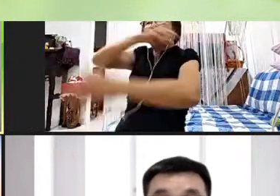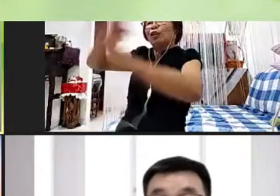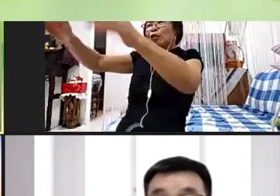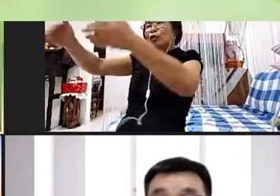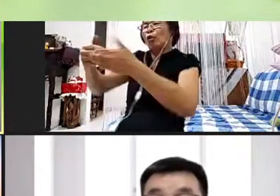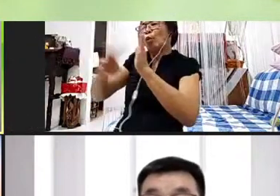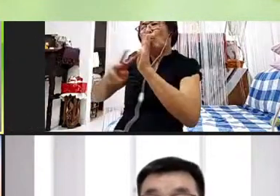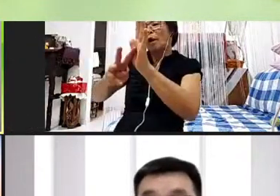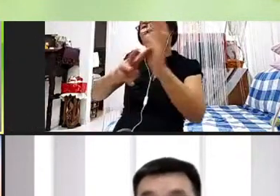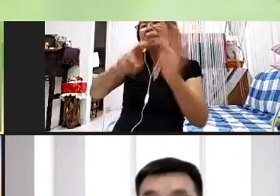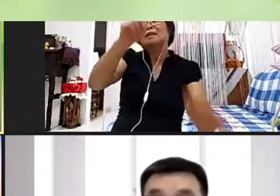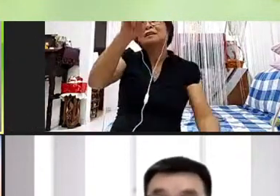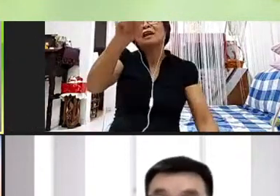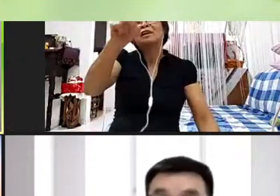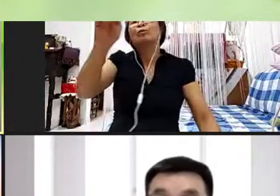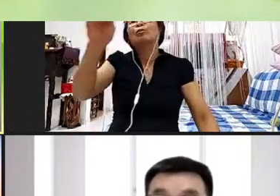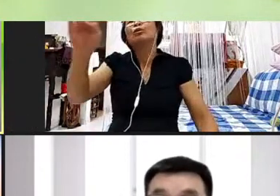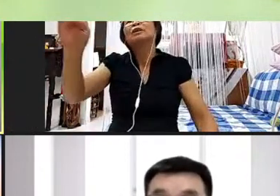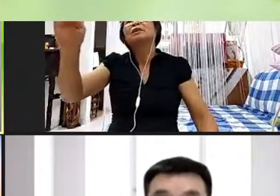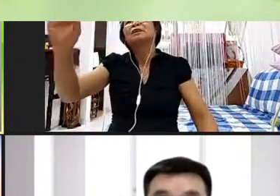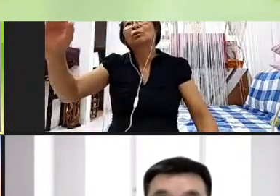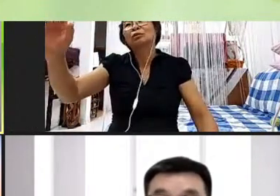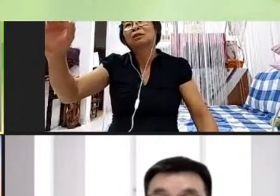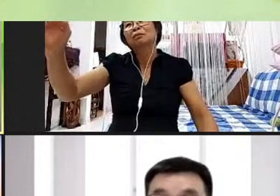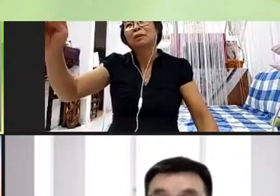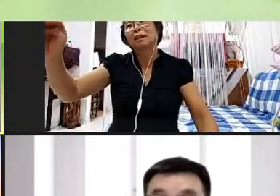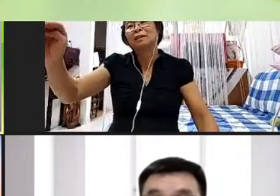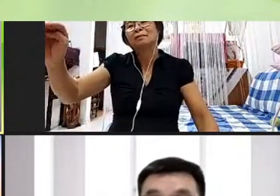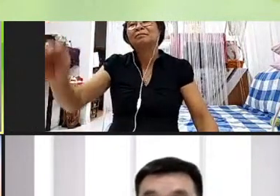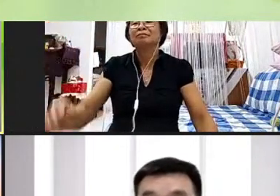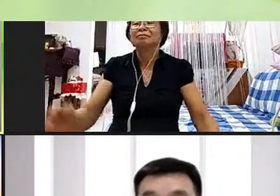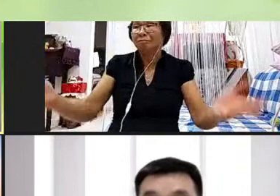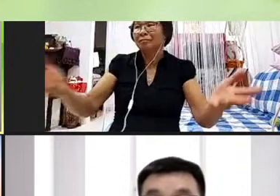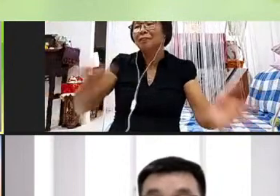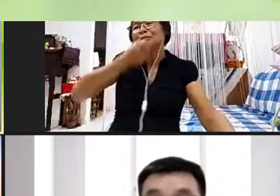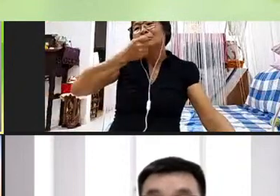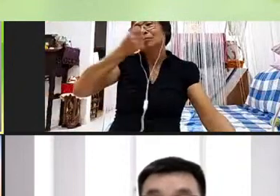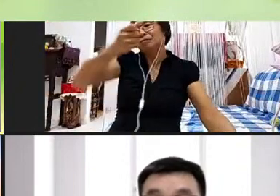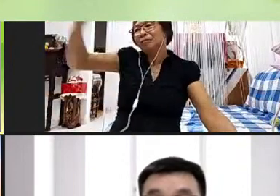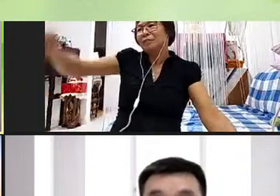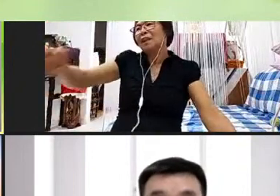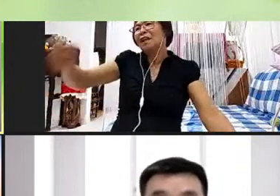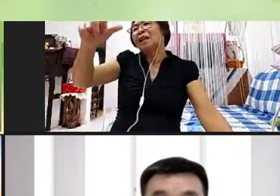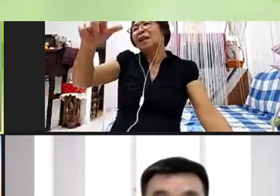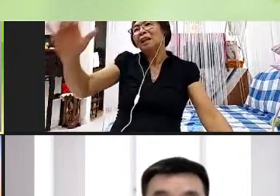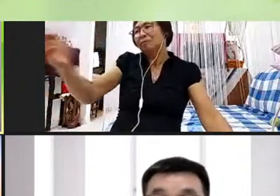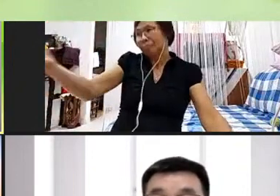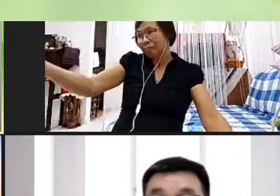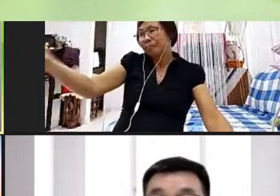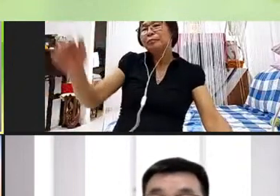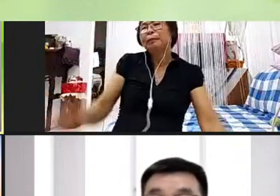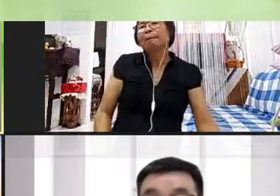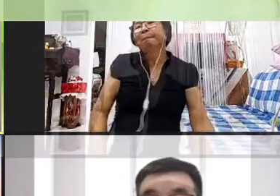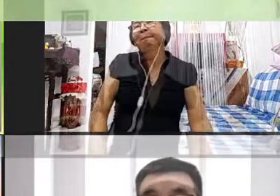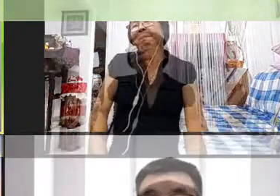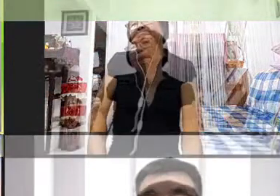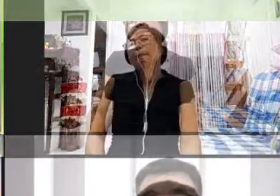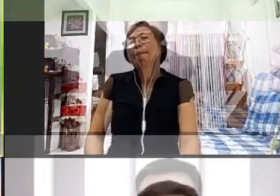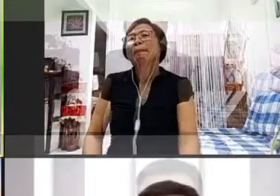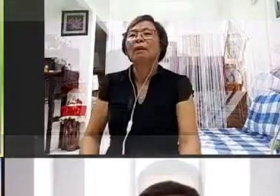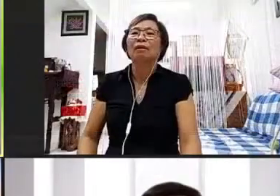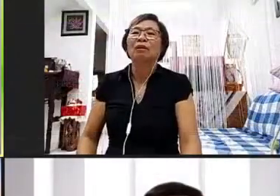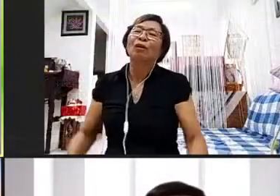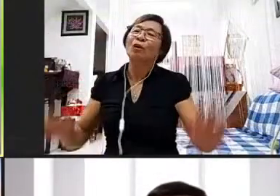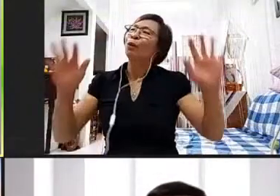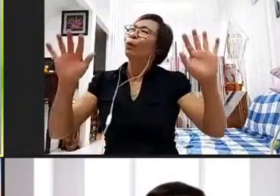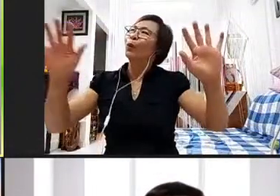of Theravada Buddhist Council Malaysia. Over to you, Didi Ling Huat. Yeah, that was a